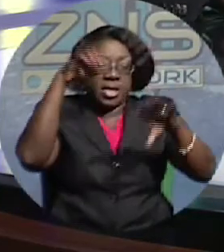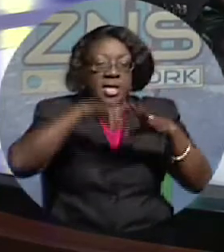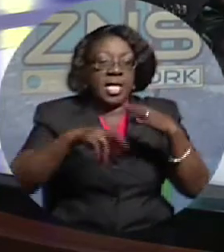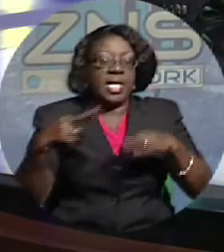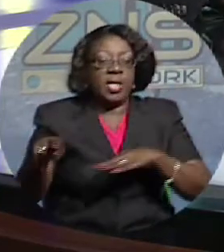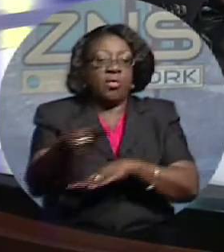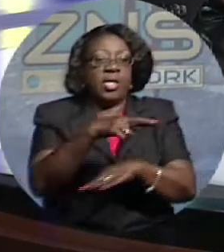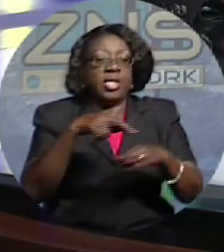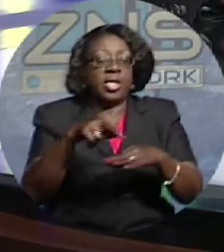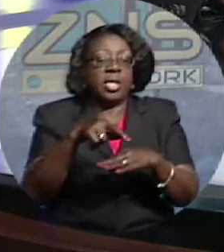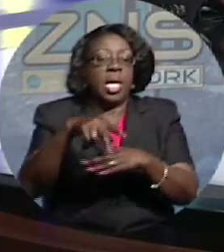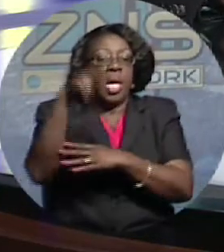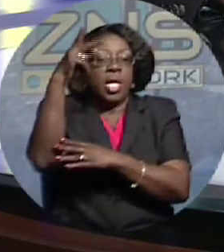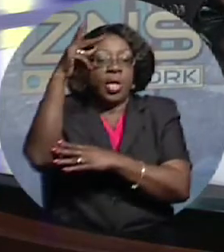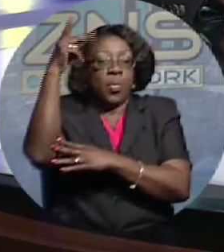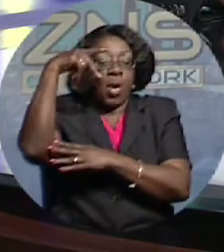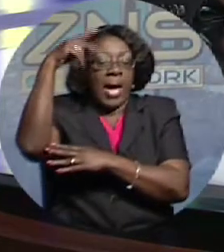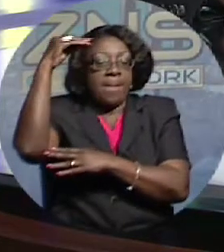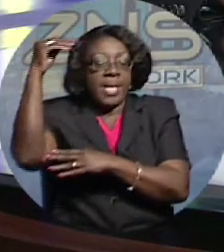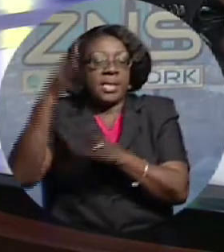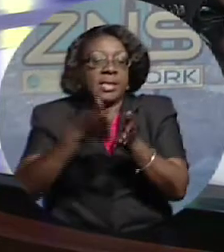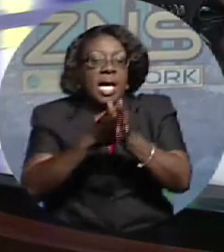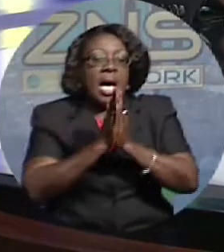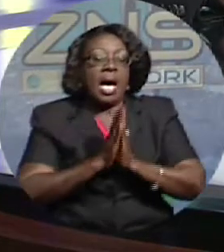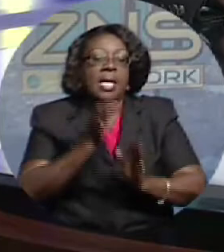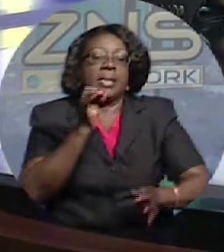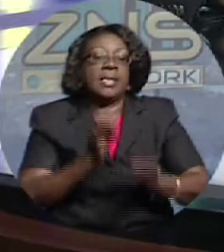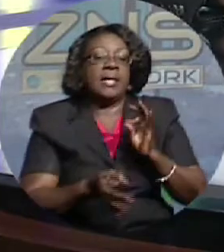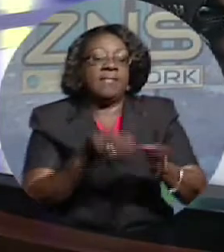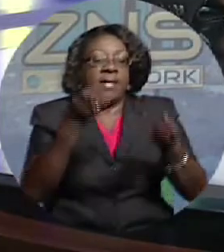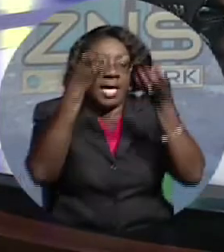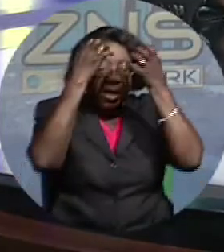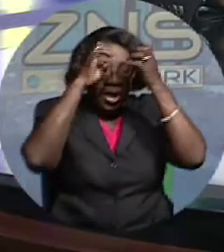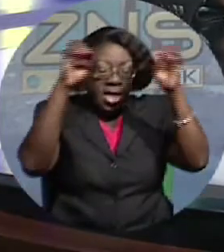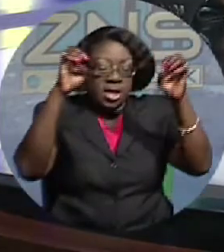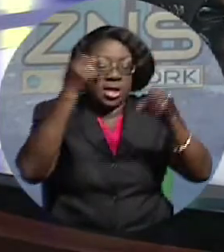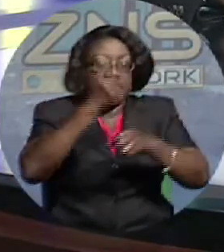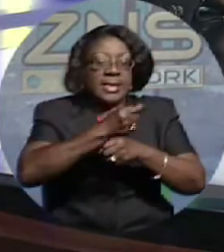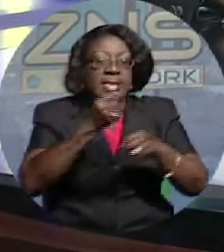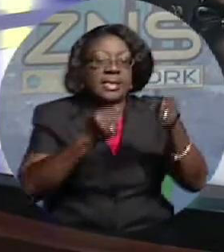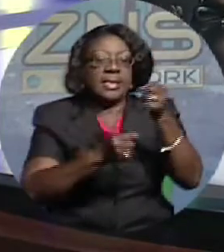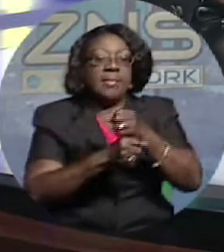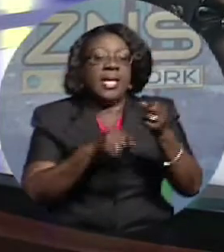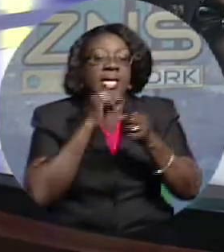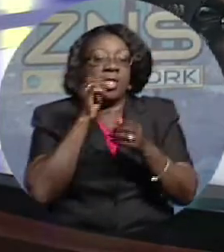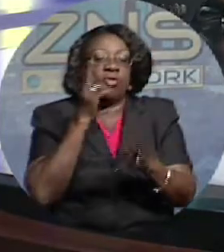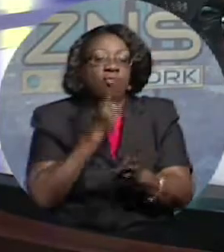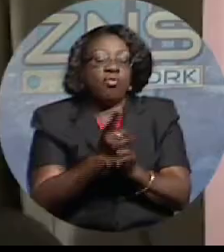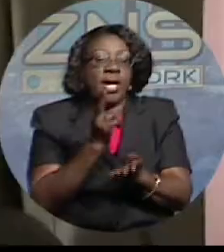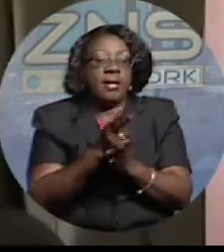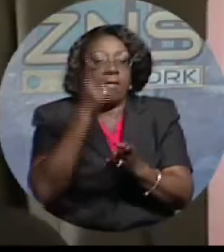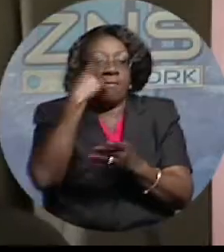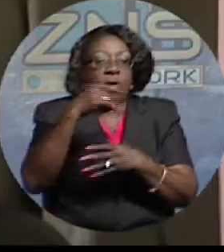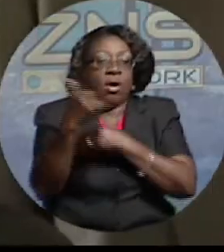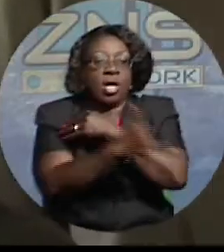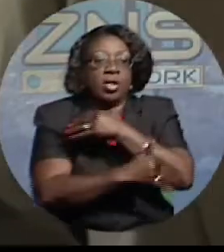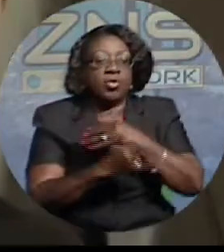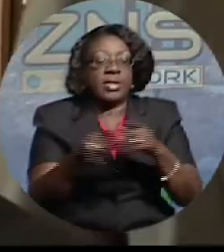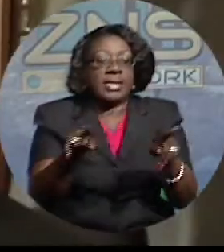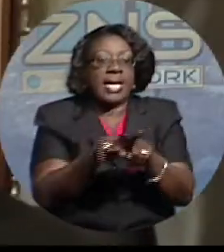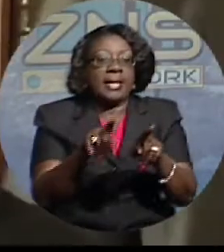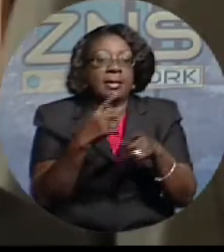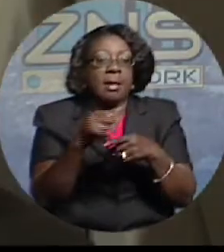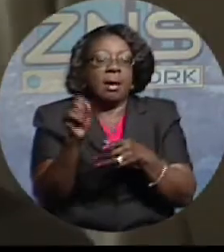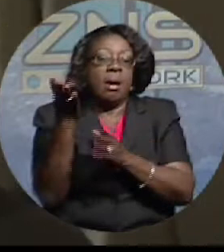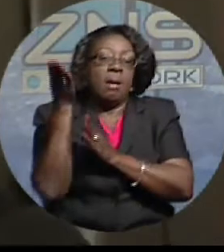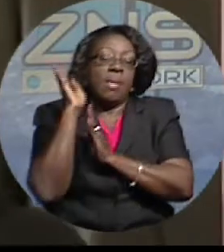to question whether the regional education system was fully relevant to countries such as the Bahamas. Why is it